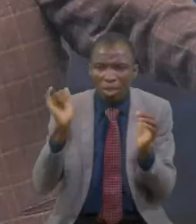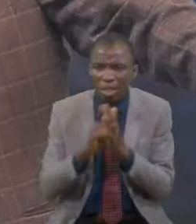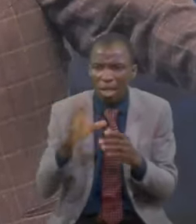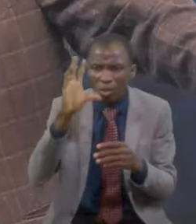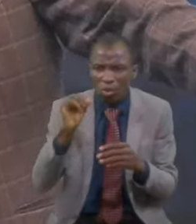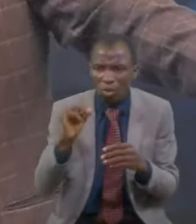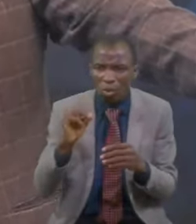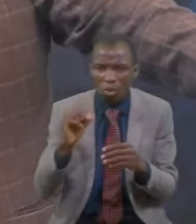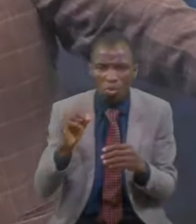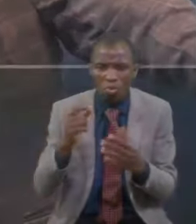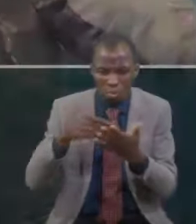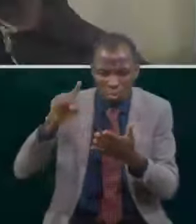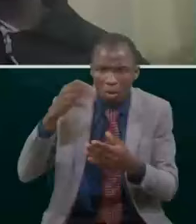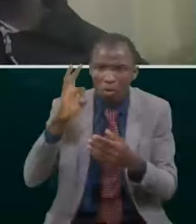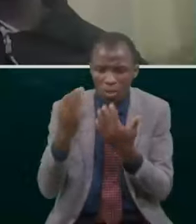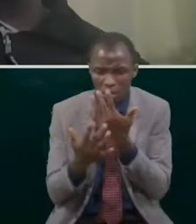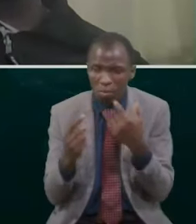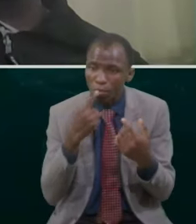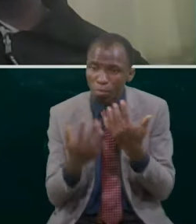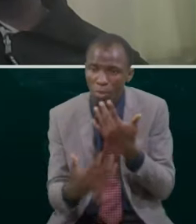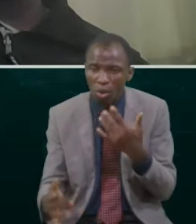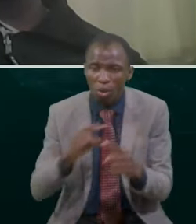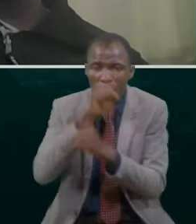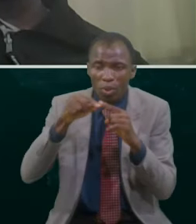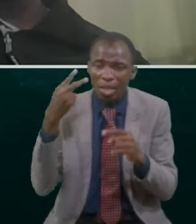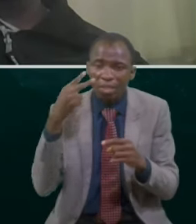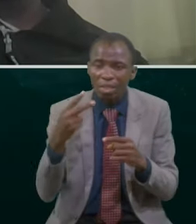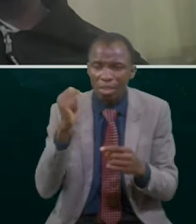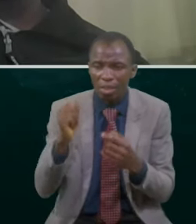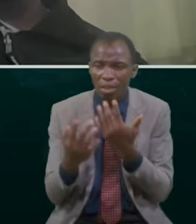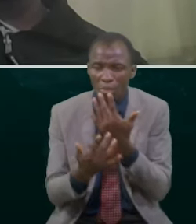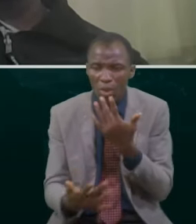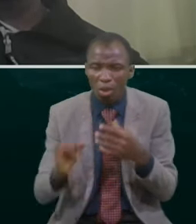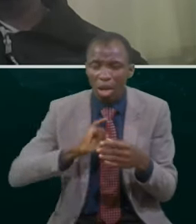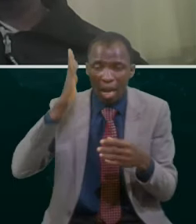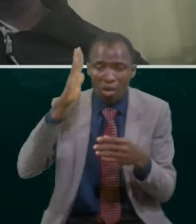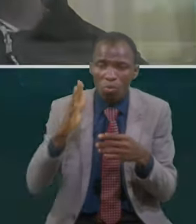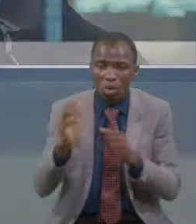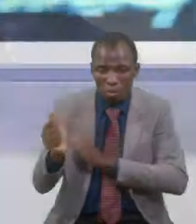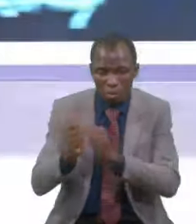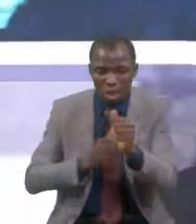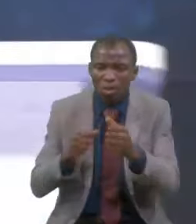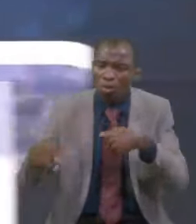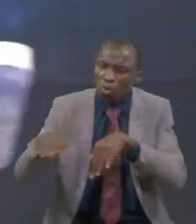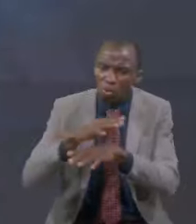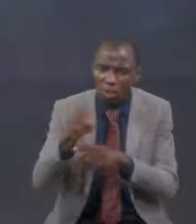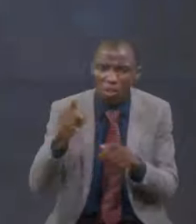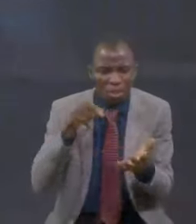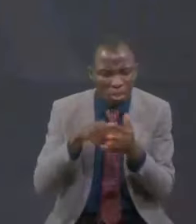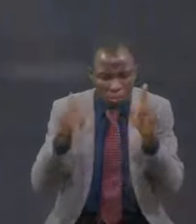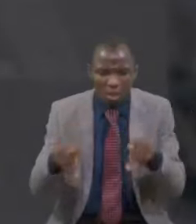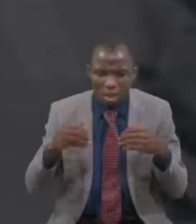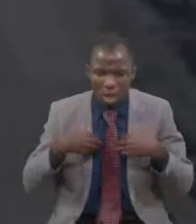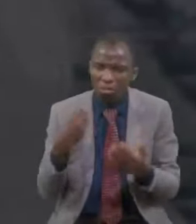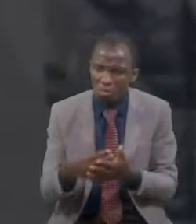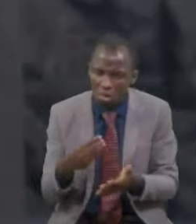here, when I see the blood, I will pass over you. And this fellow, he has money, the sign of the blood is